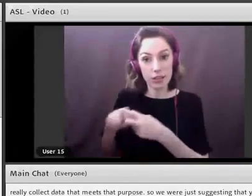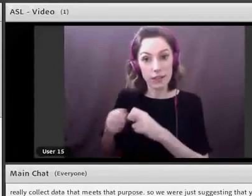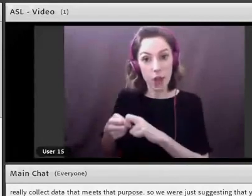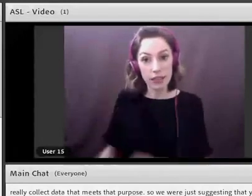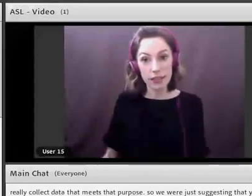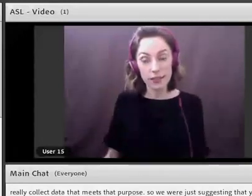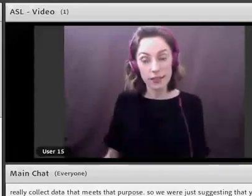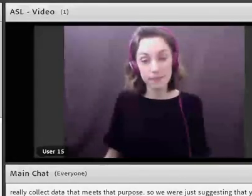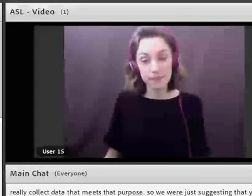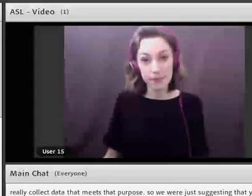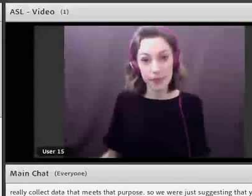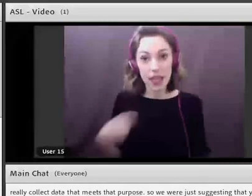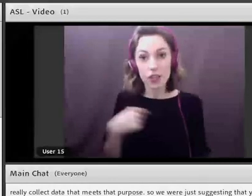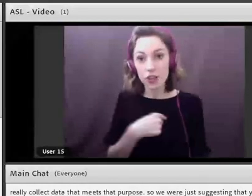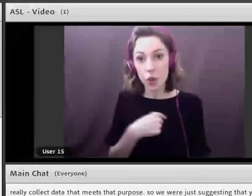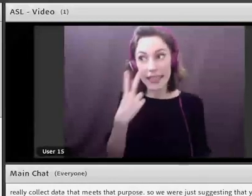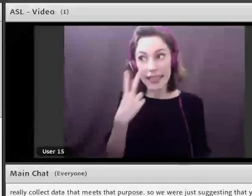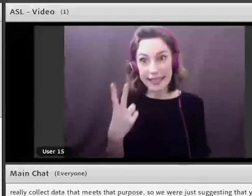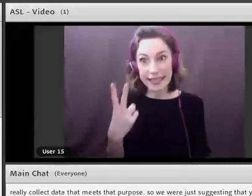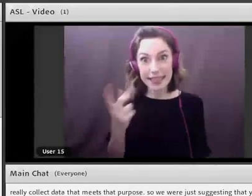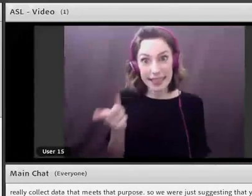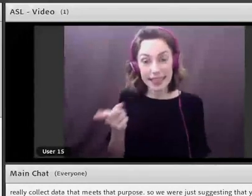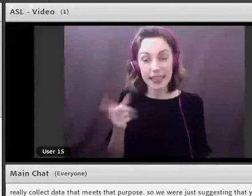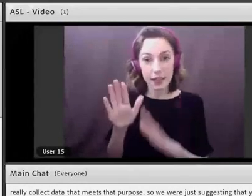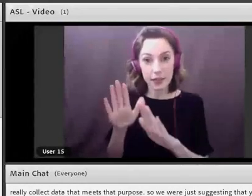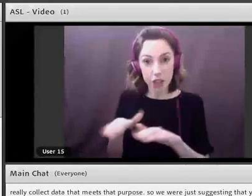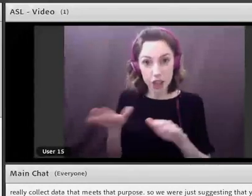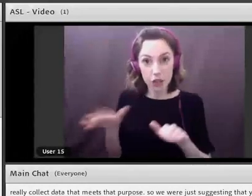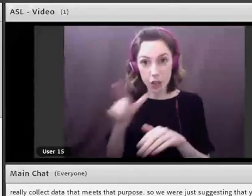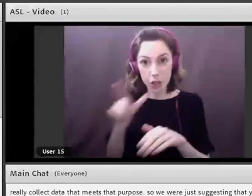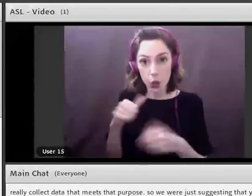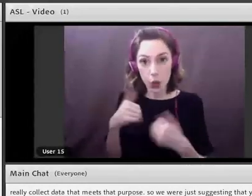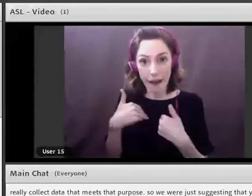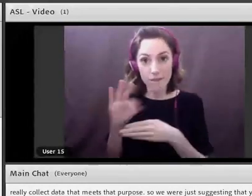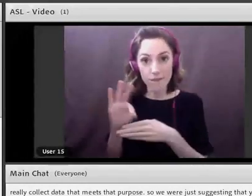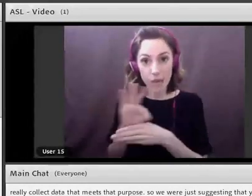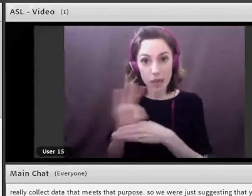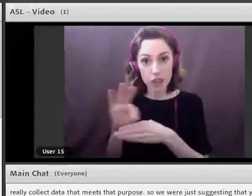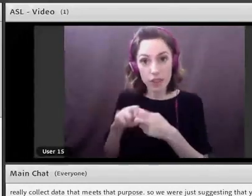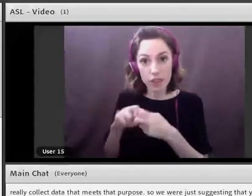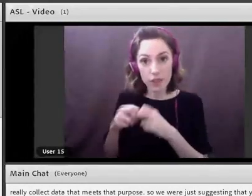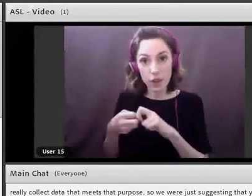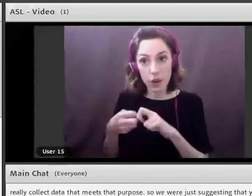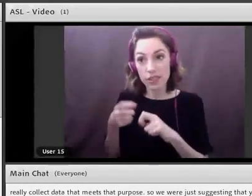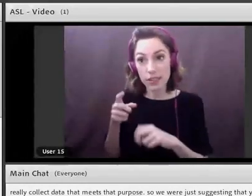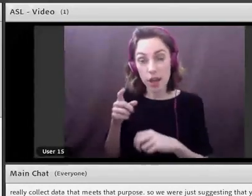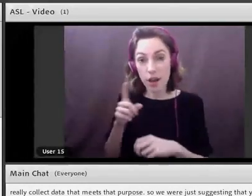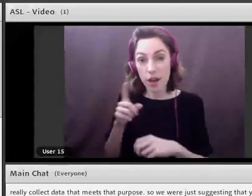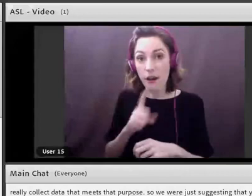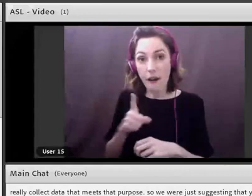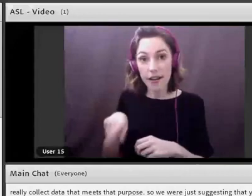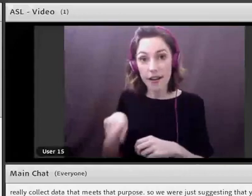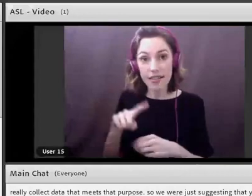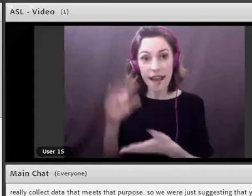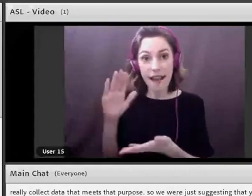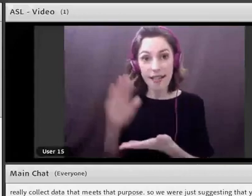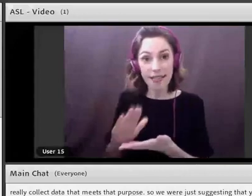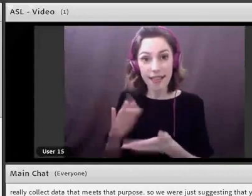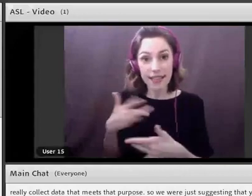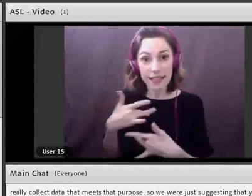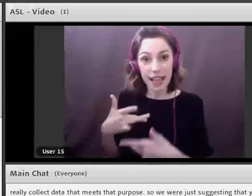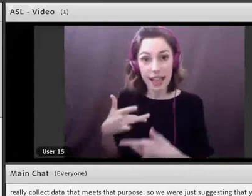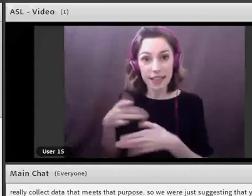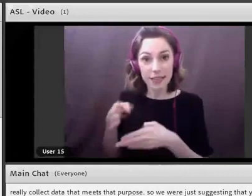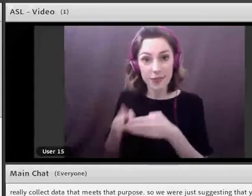difficulties are less likely to complete primary or secondary school, etc. Then, of course, when we go at the